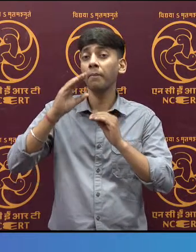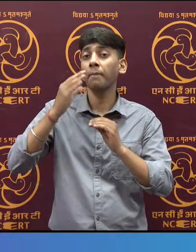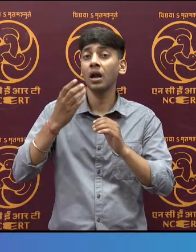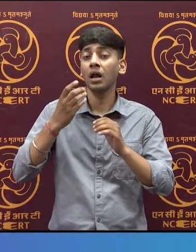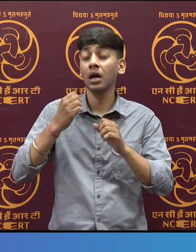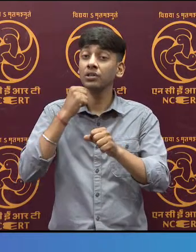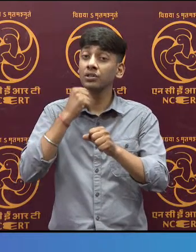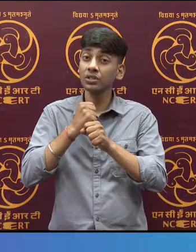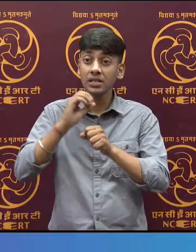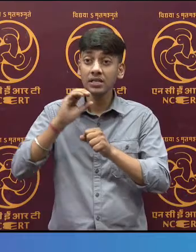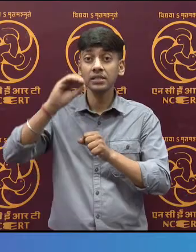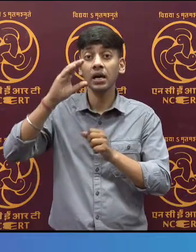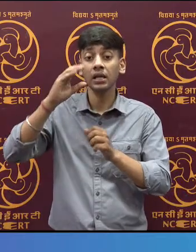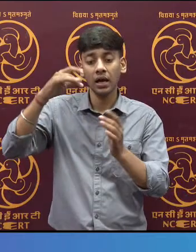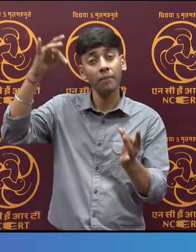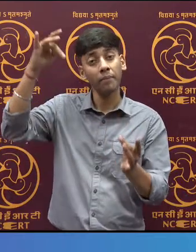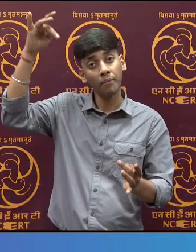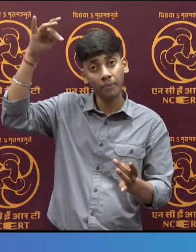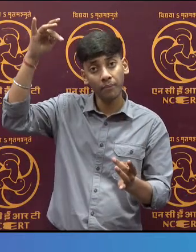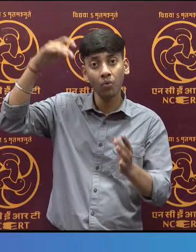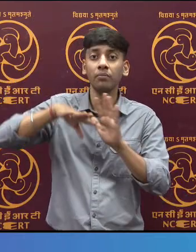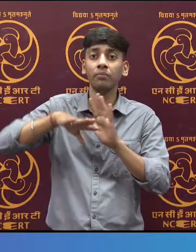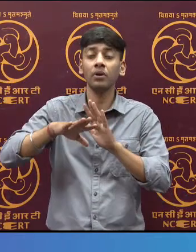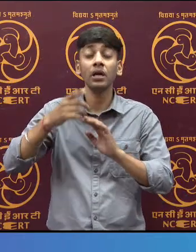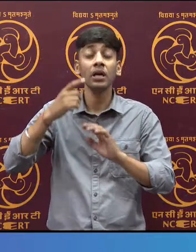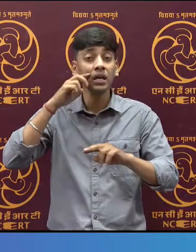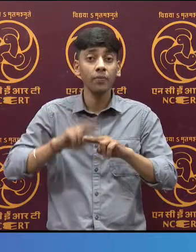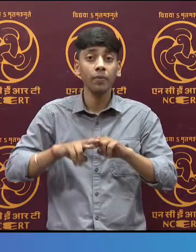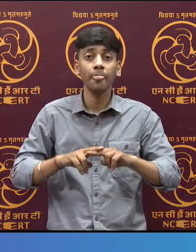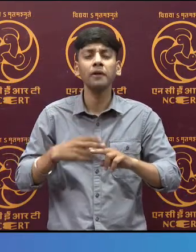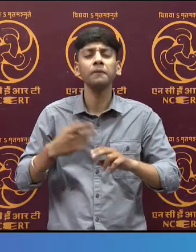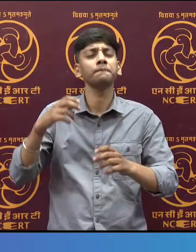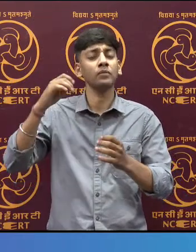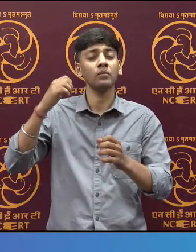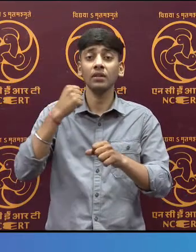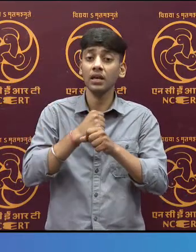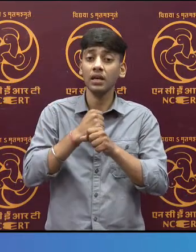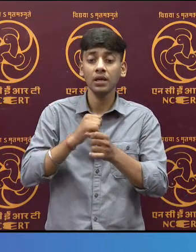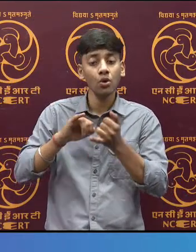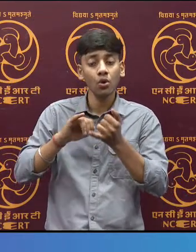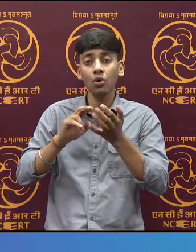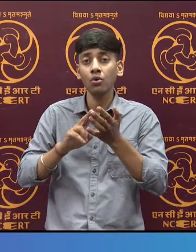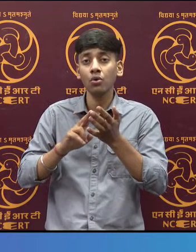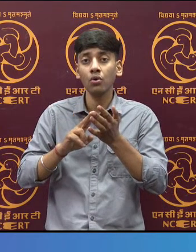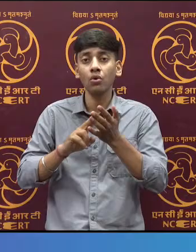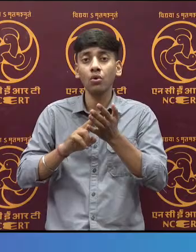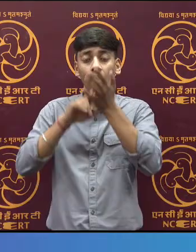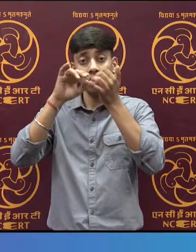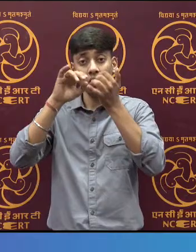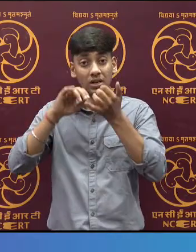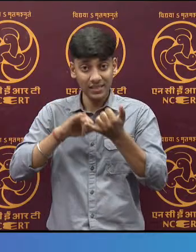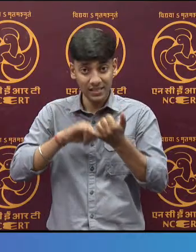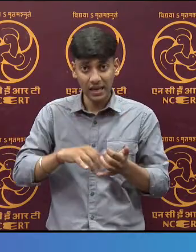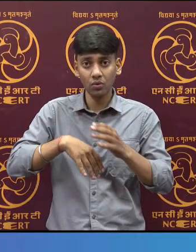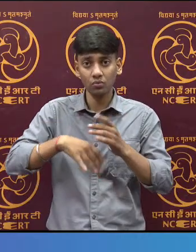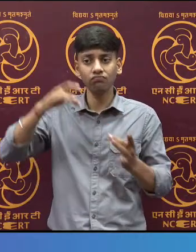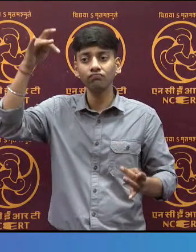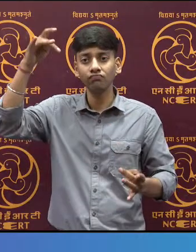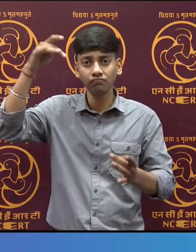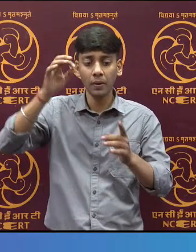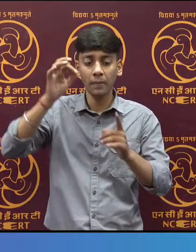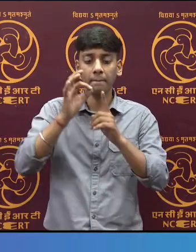poles. G, we can experience great value of G at poles rather than at the spaces on the